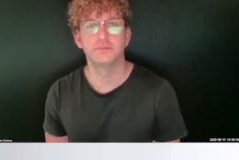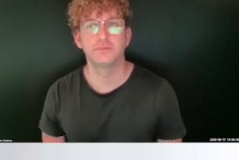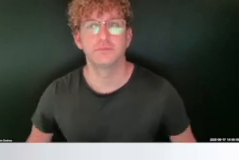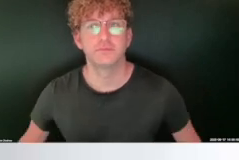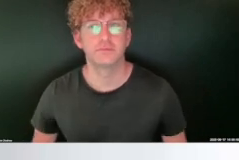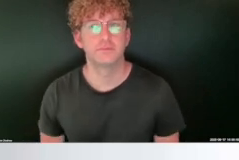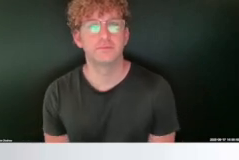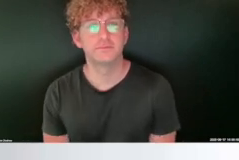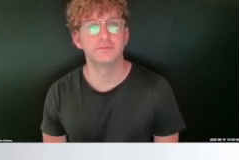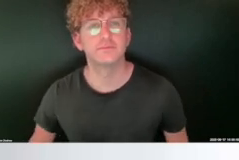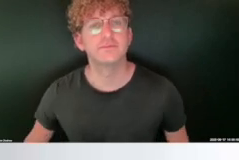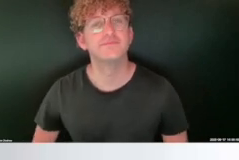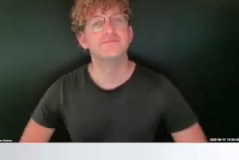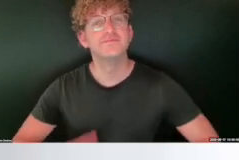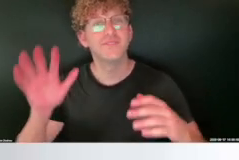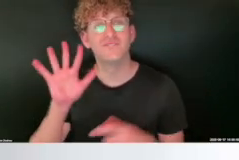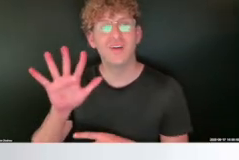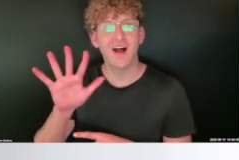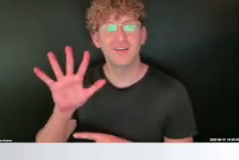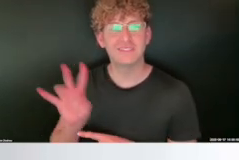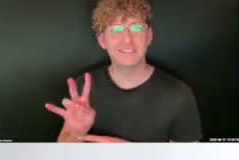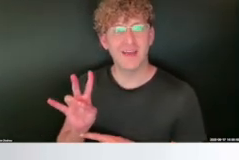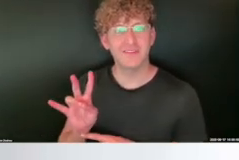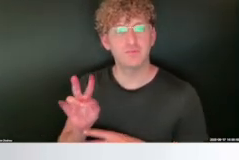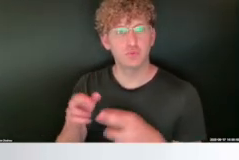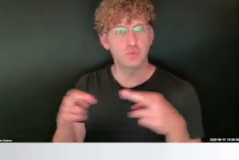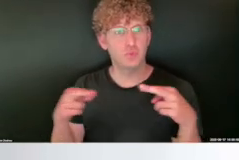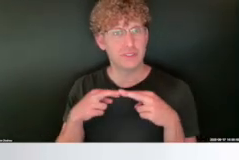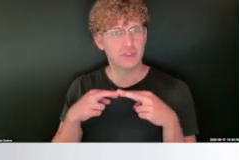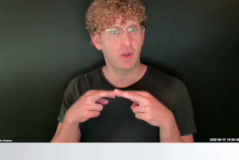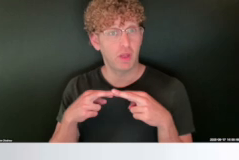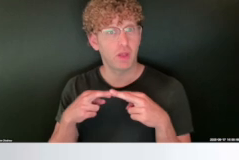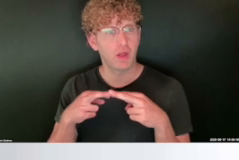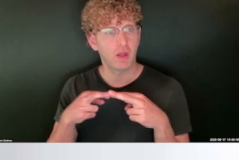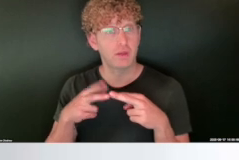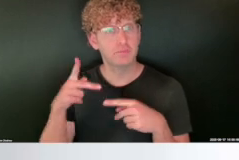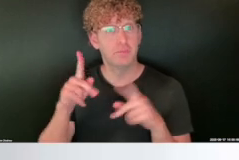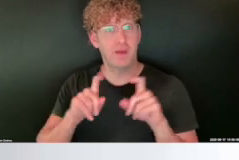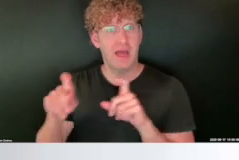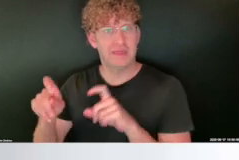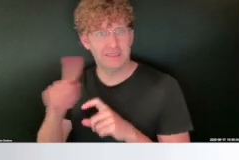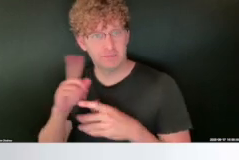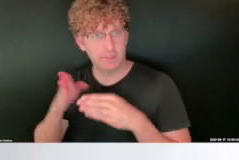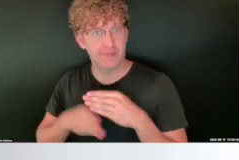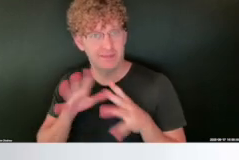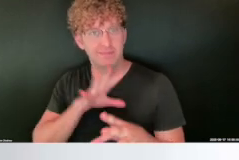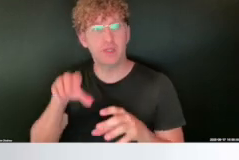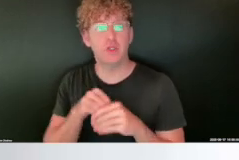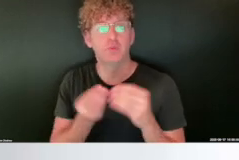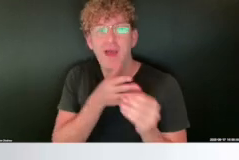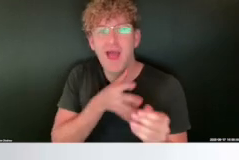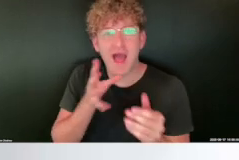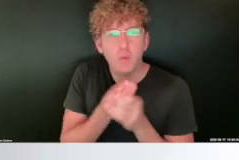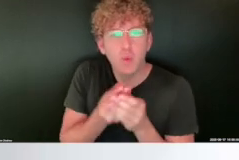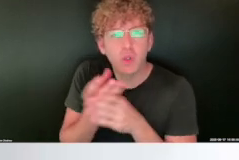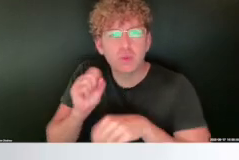5 of the 7 regional pilots are completed. This includes the agricultural worker van pools pilot project, car sharing and